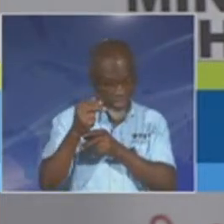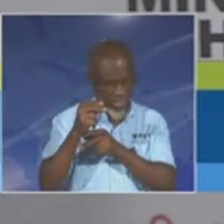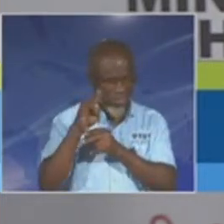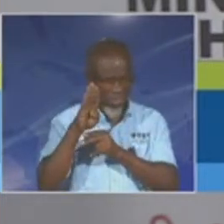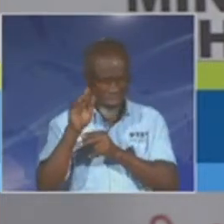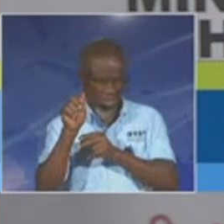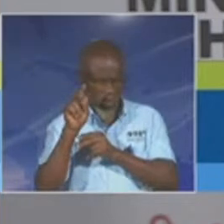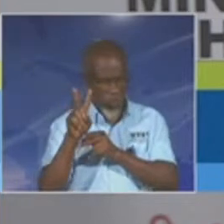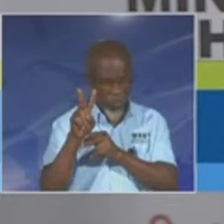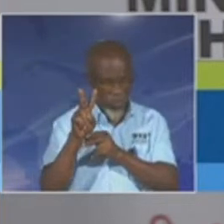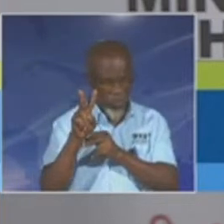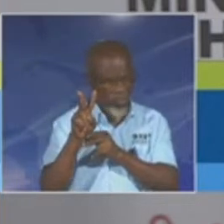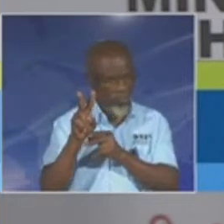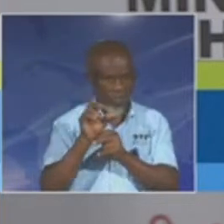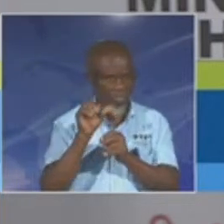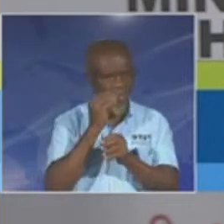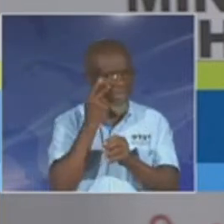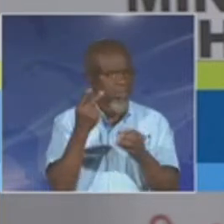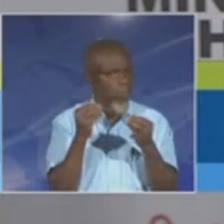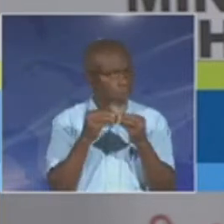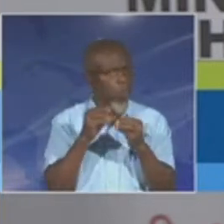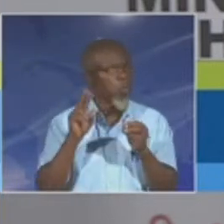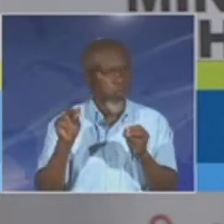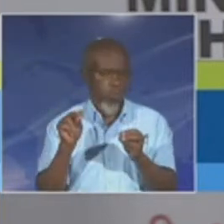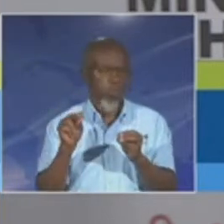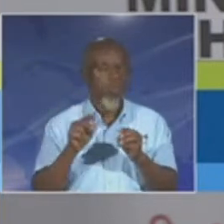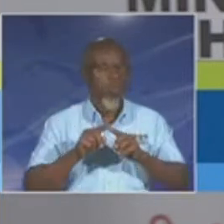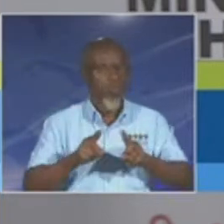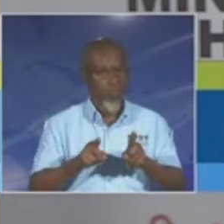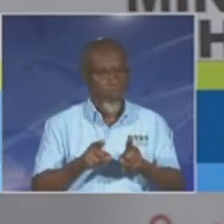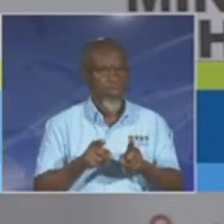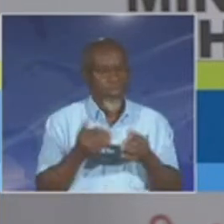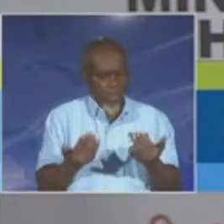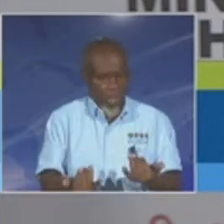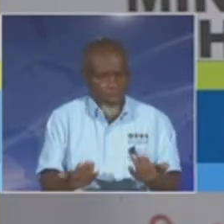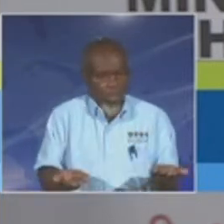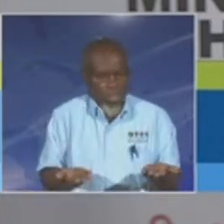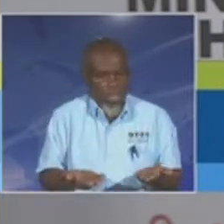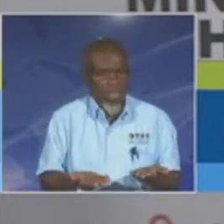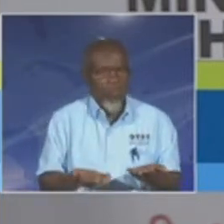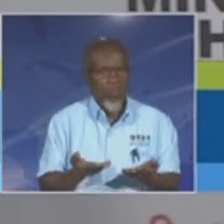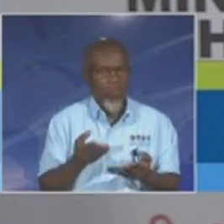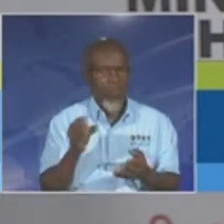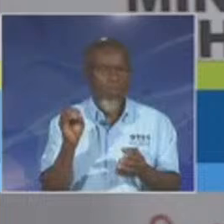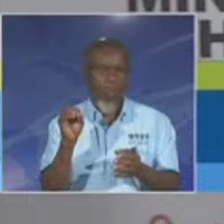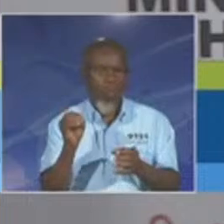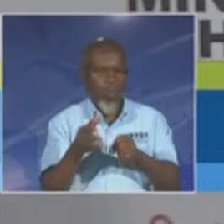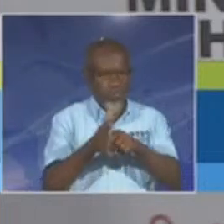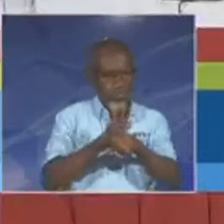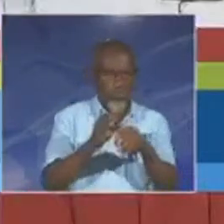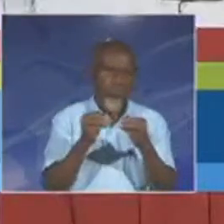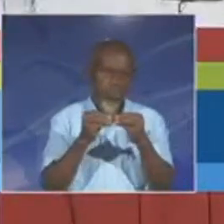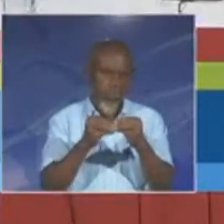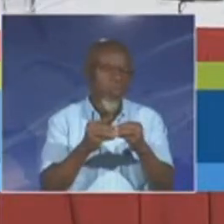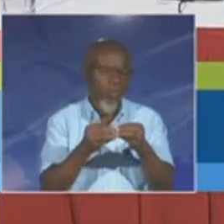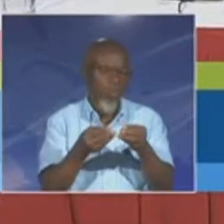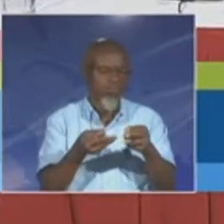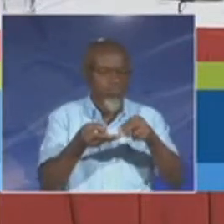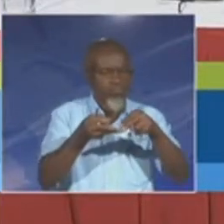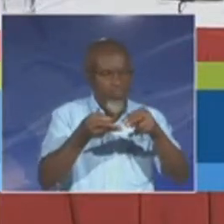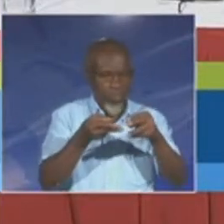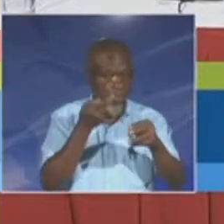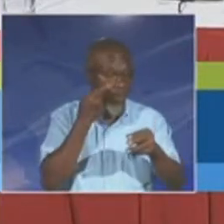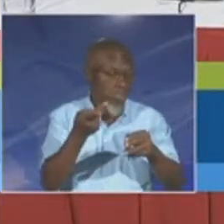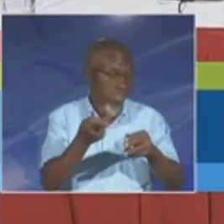continue, as you know, Omicron is the dominant variant of concern in Trinidad and Tobago. Thank you very much. And with that, we